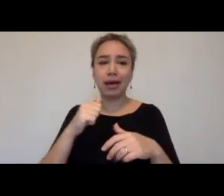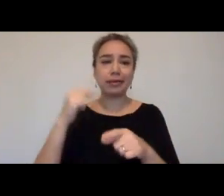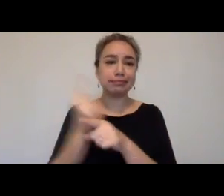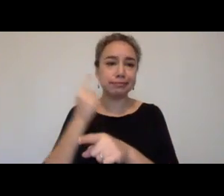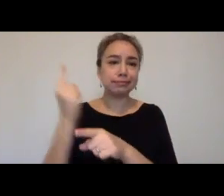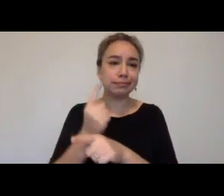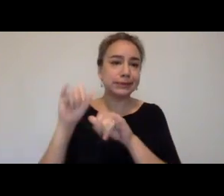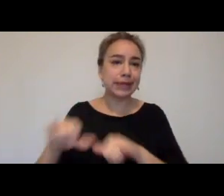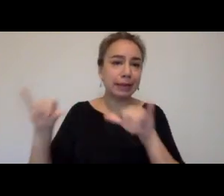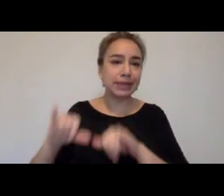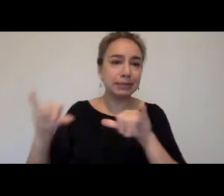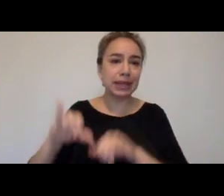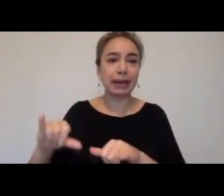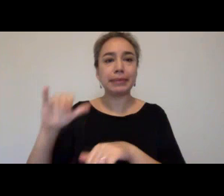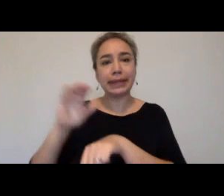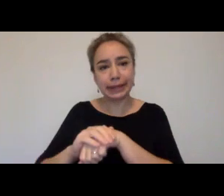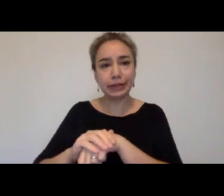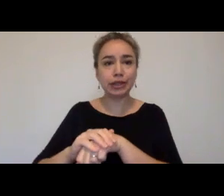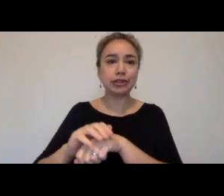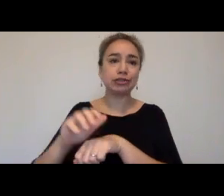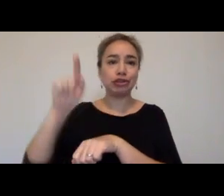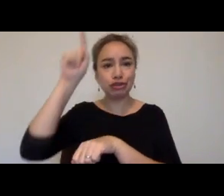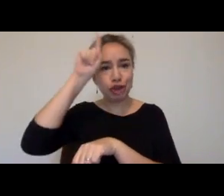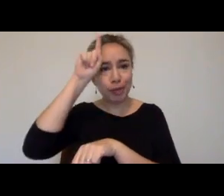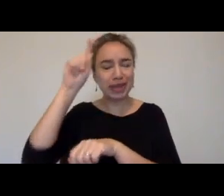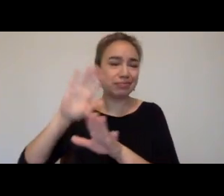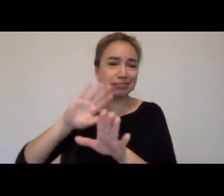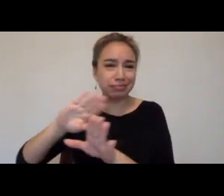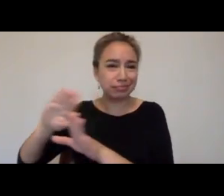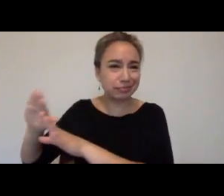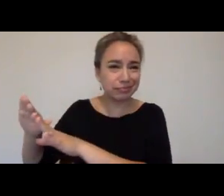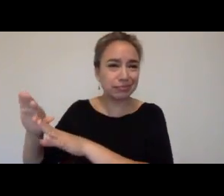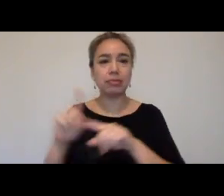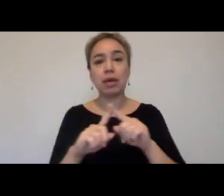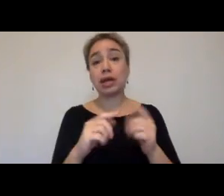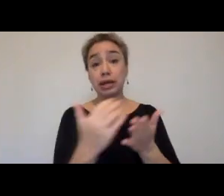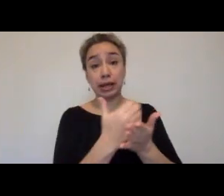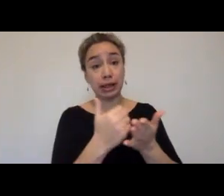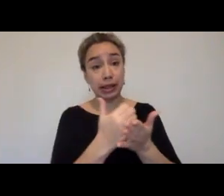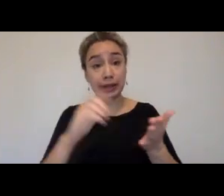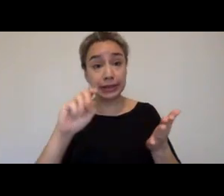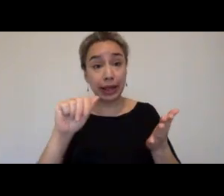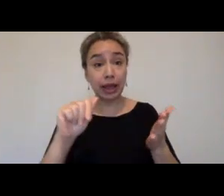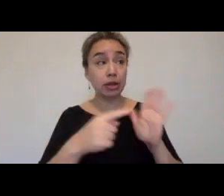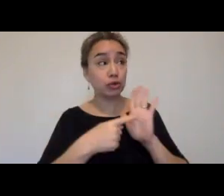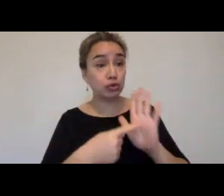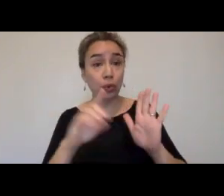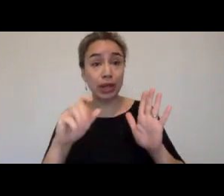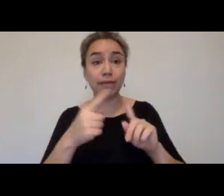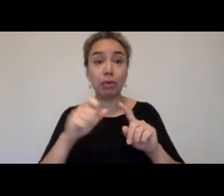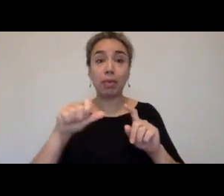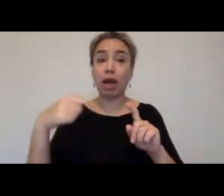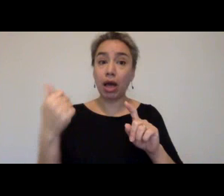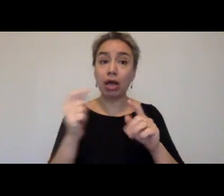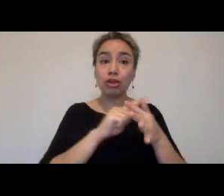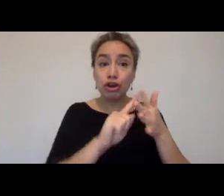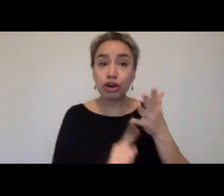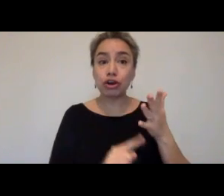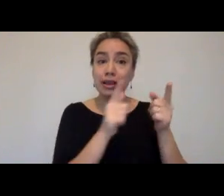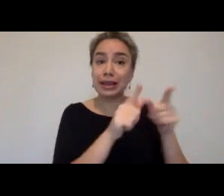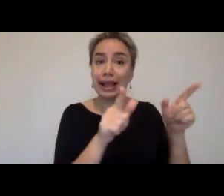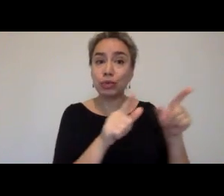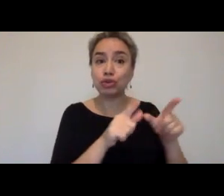not German, but starting to collect data and present data to students from other languages and